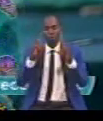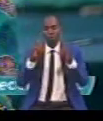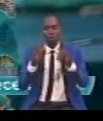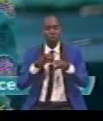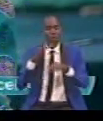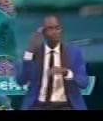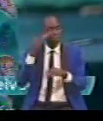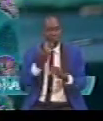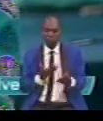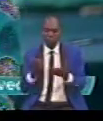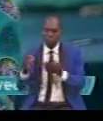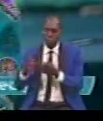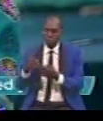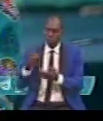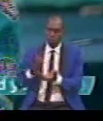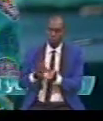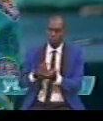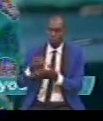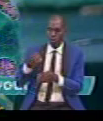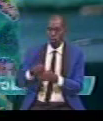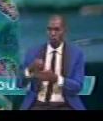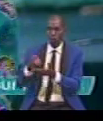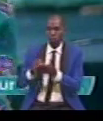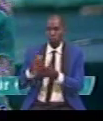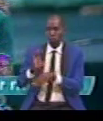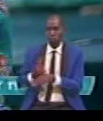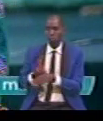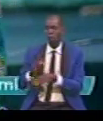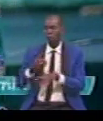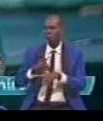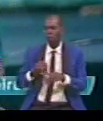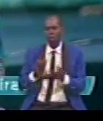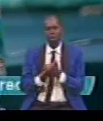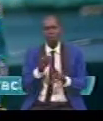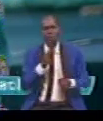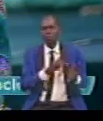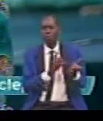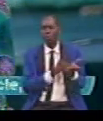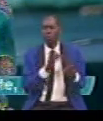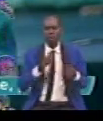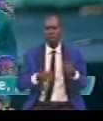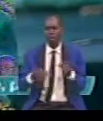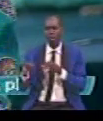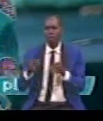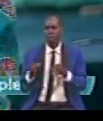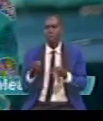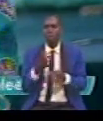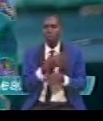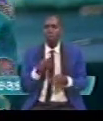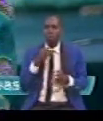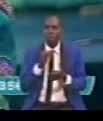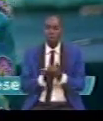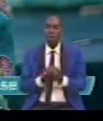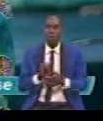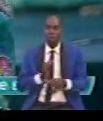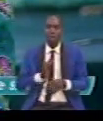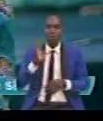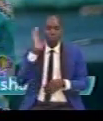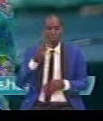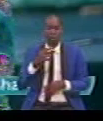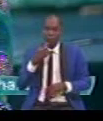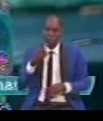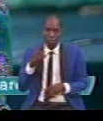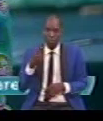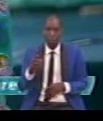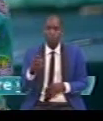the problem, but they are not explaining to me what has happened. And he said, I will tell you, but are you courageous enough